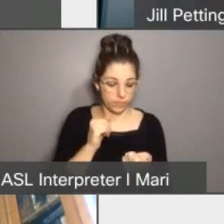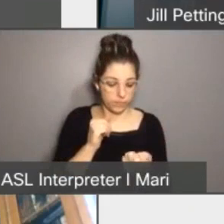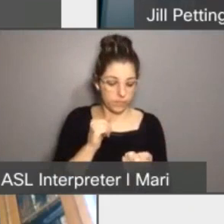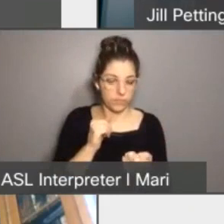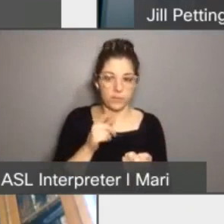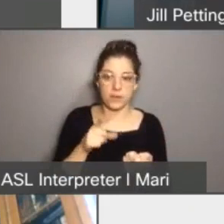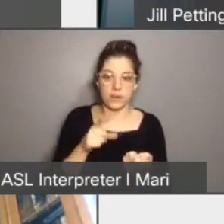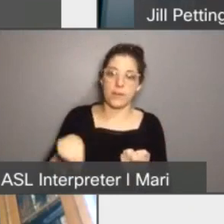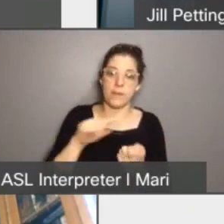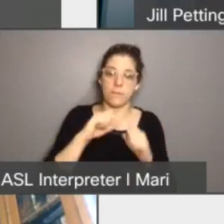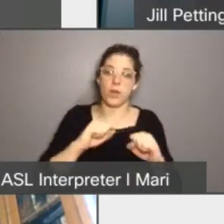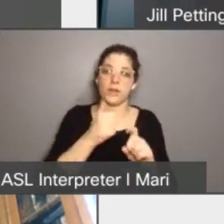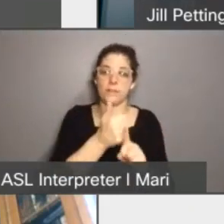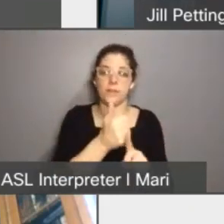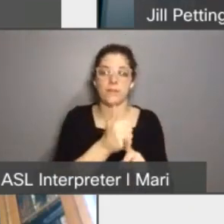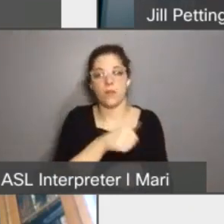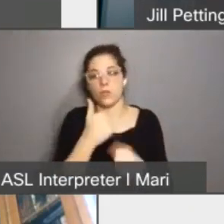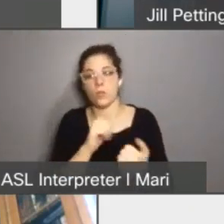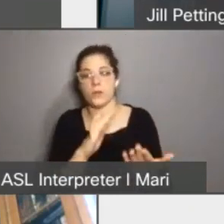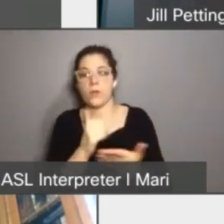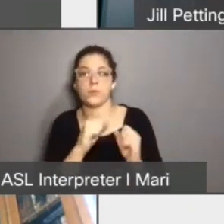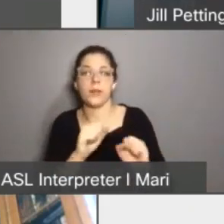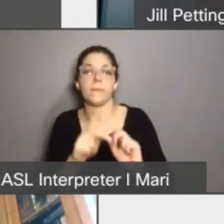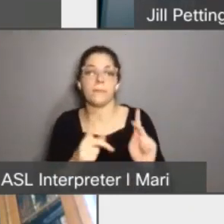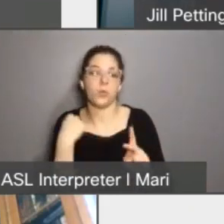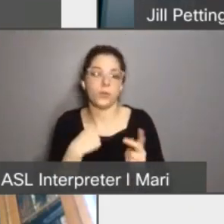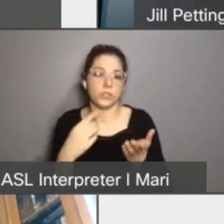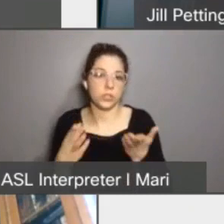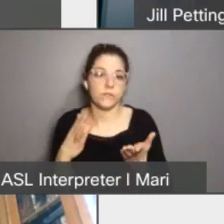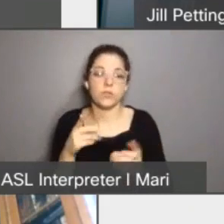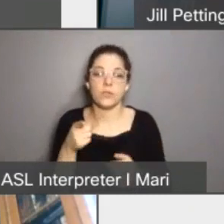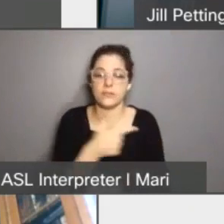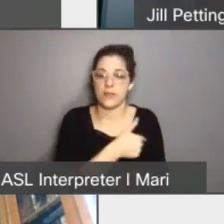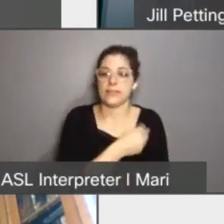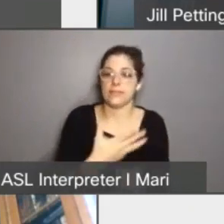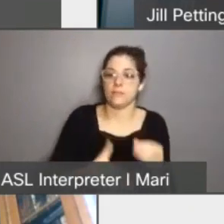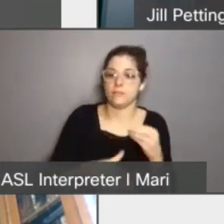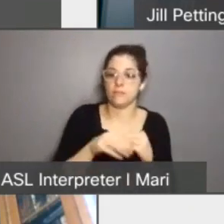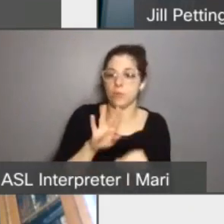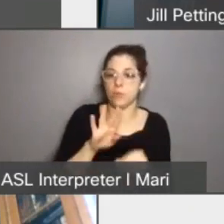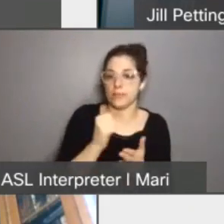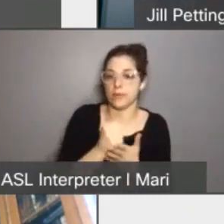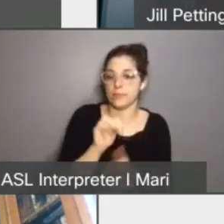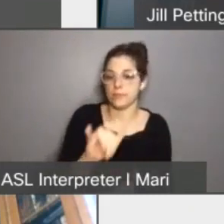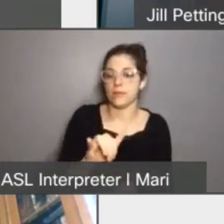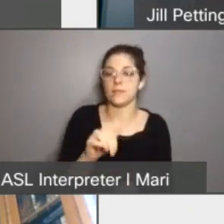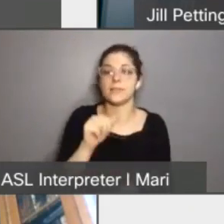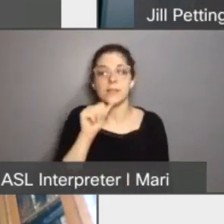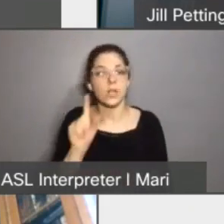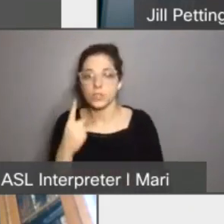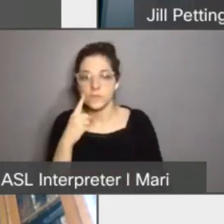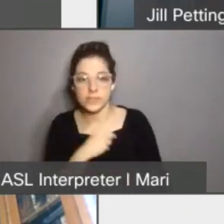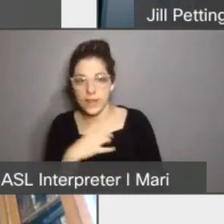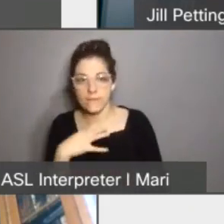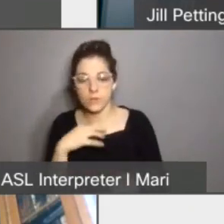them protecting themselves is another way that we can help to protect the people that we serve. So this vaccine bonus helps us to do that. Certainly, it's not just for staff who work in